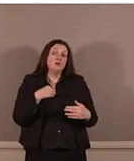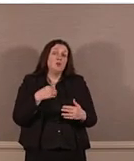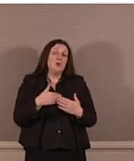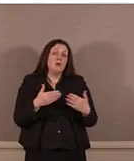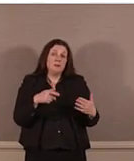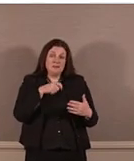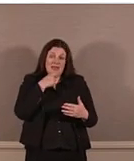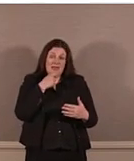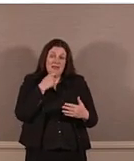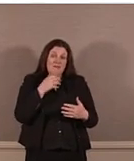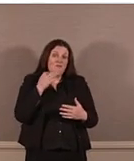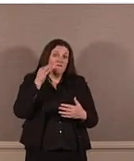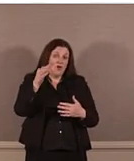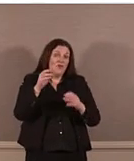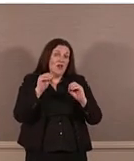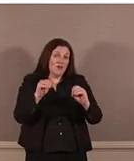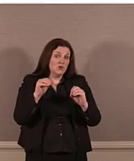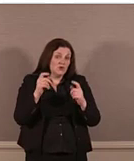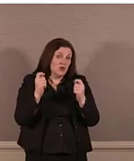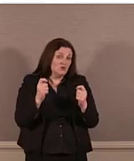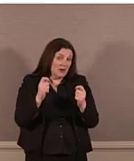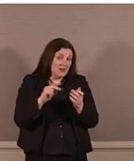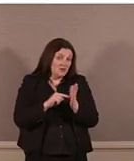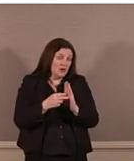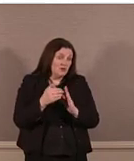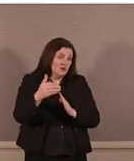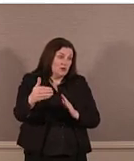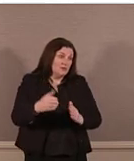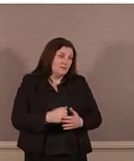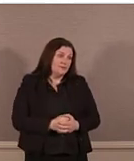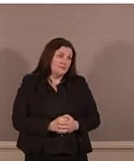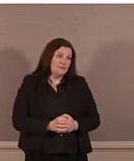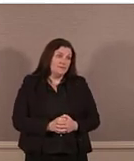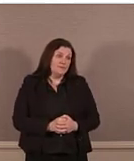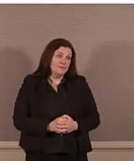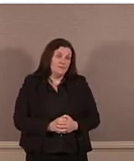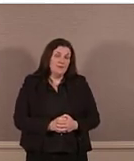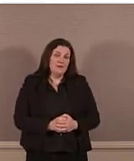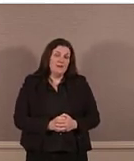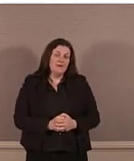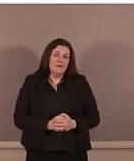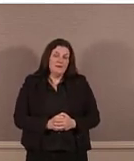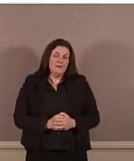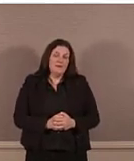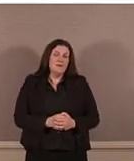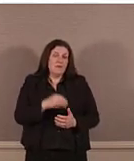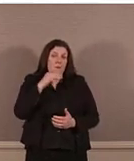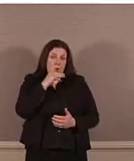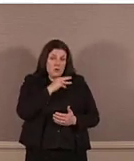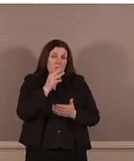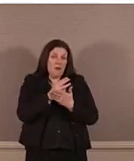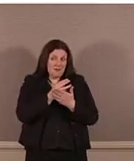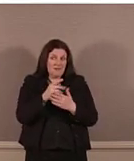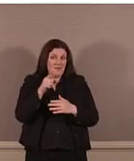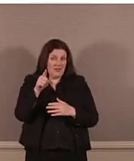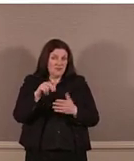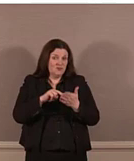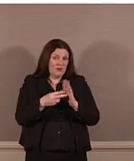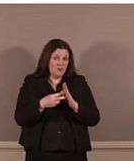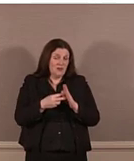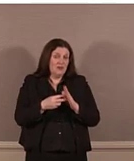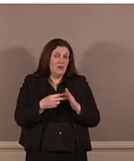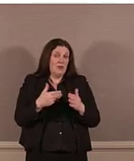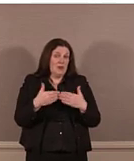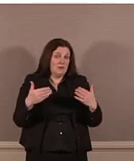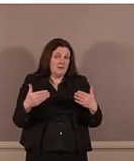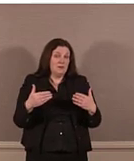I said, the further education and training strategy. And the key aspects of this strategy are